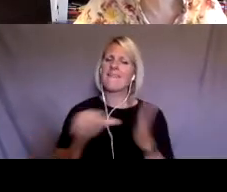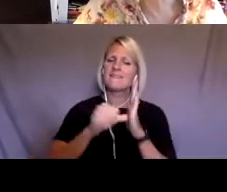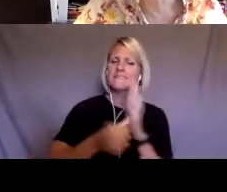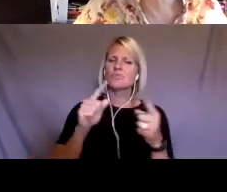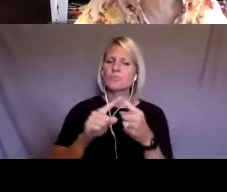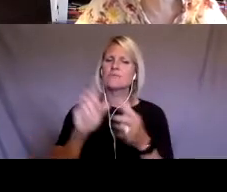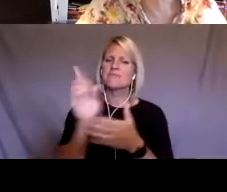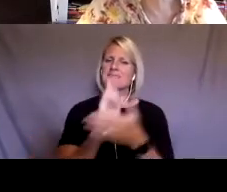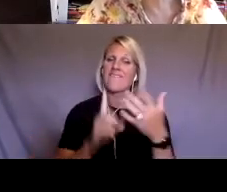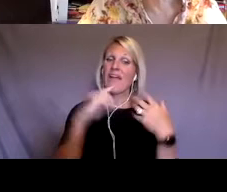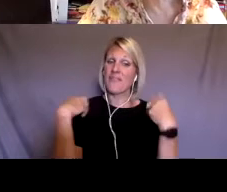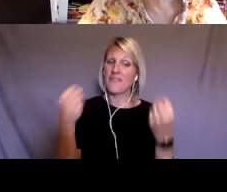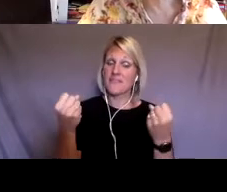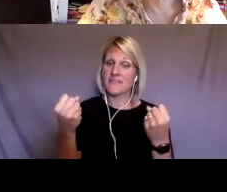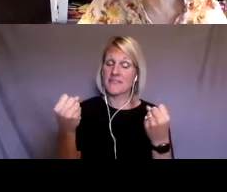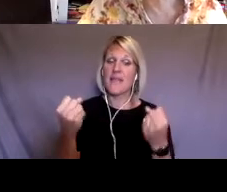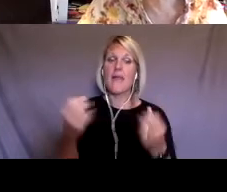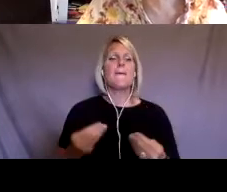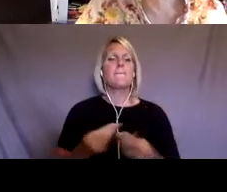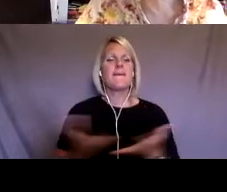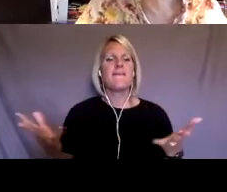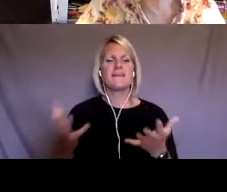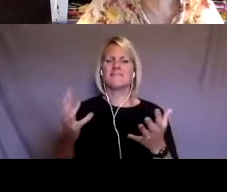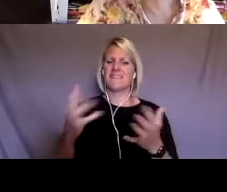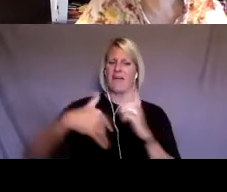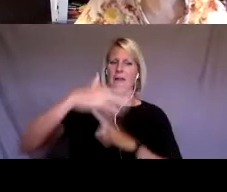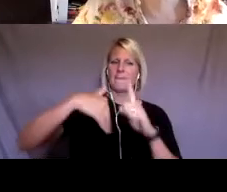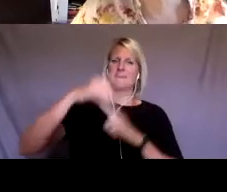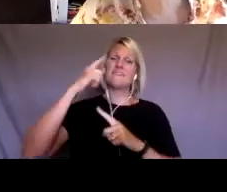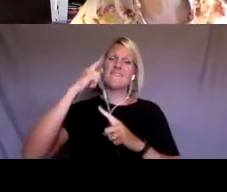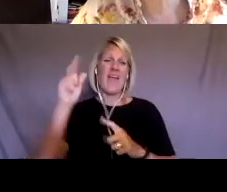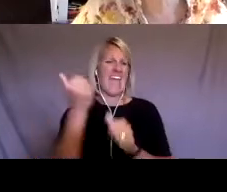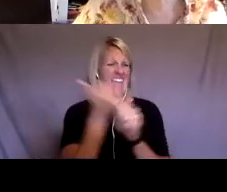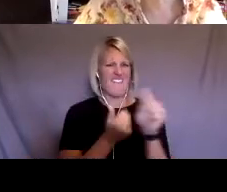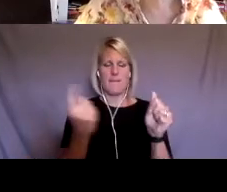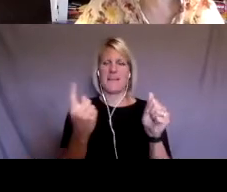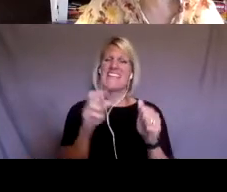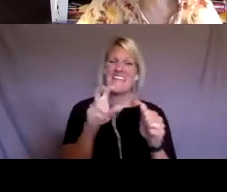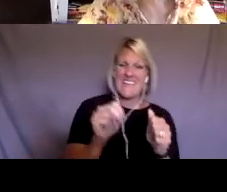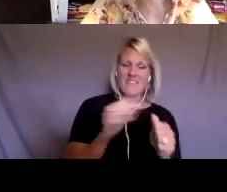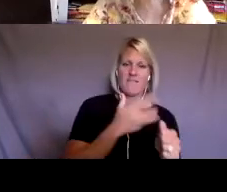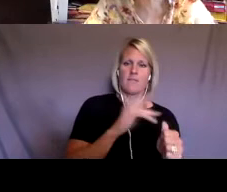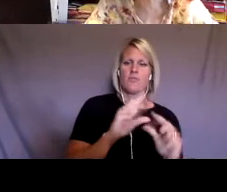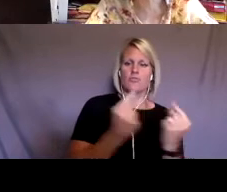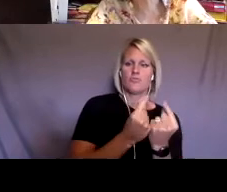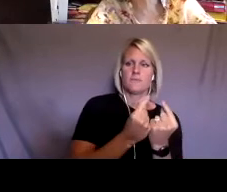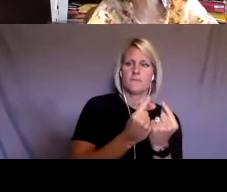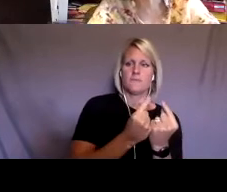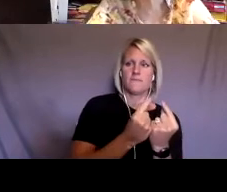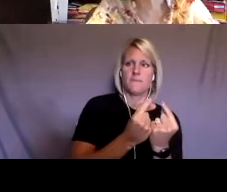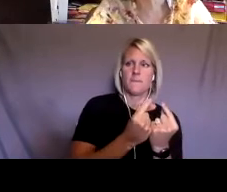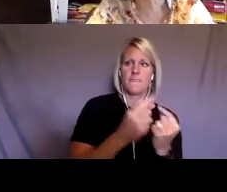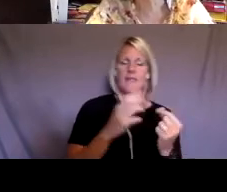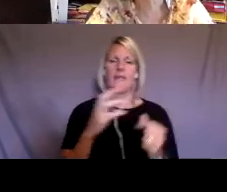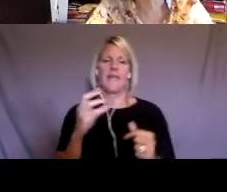for vulnerable groups, and it embraces streets as public spaces. And the principles is